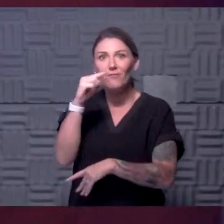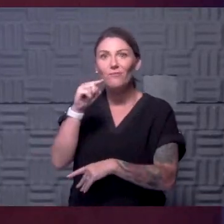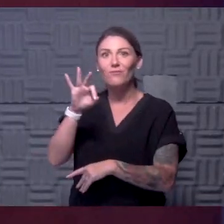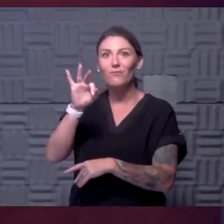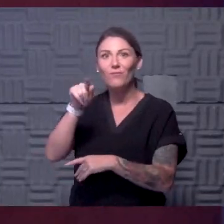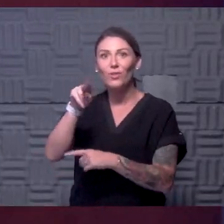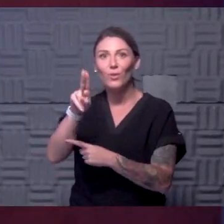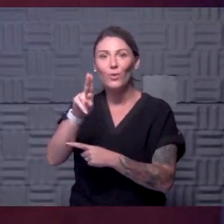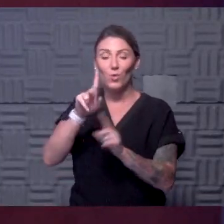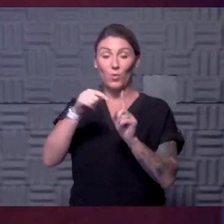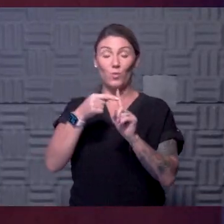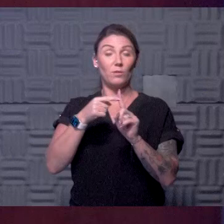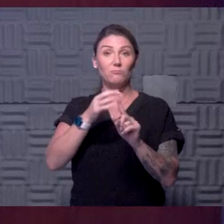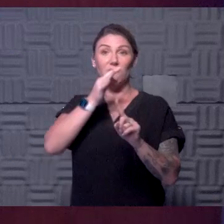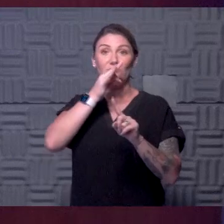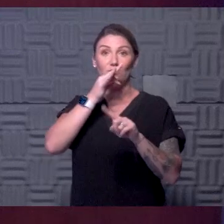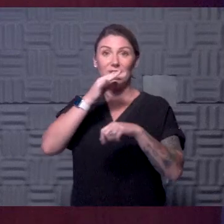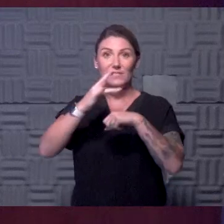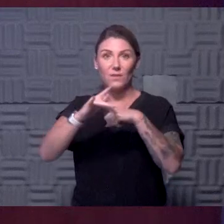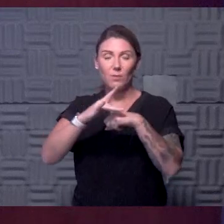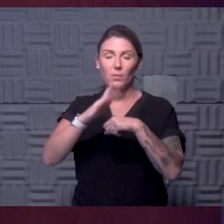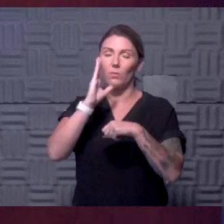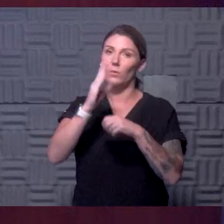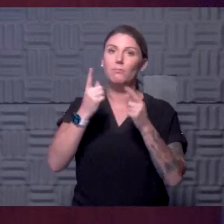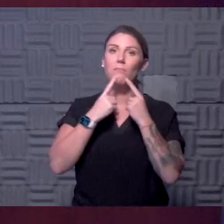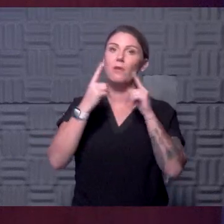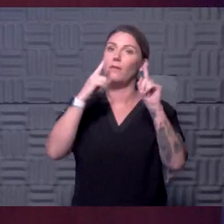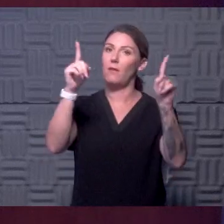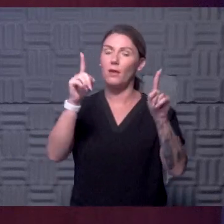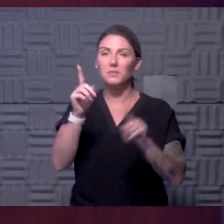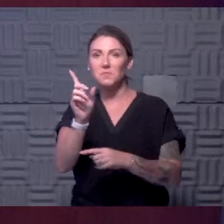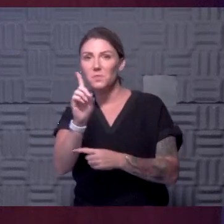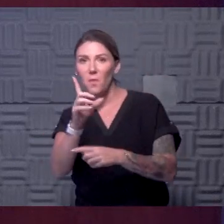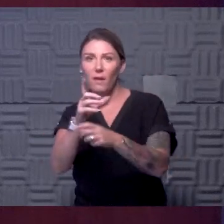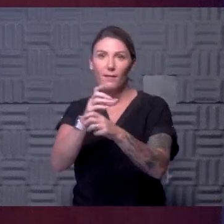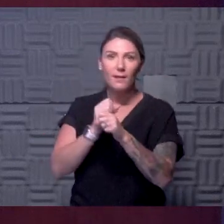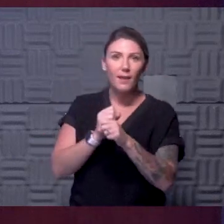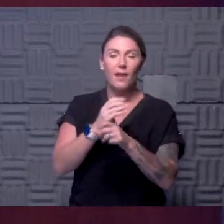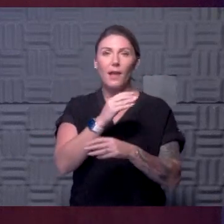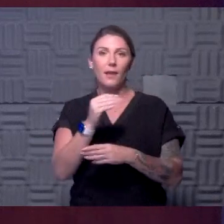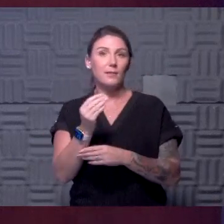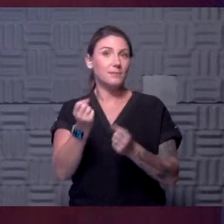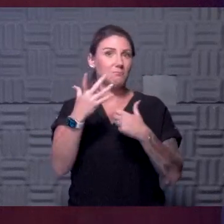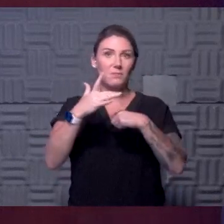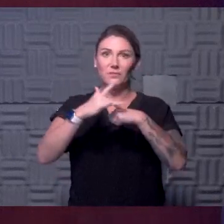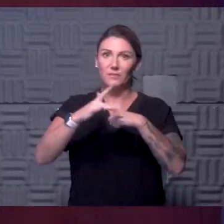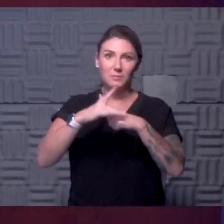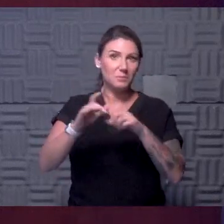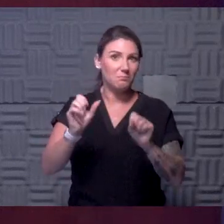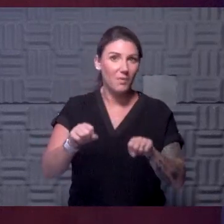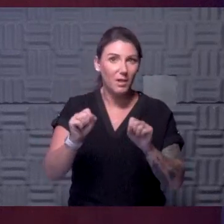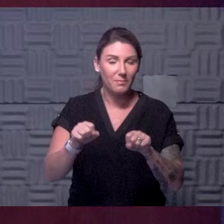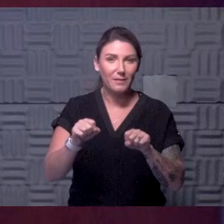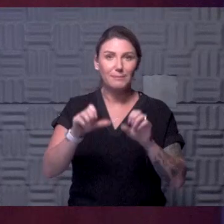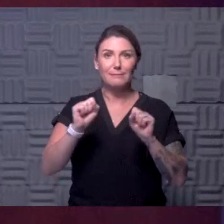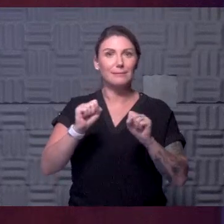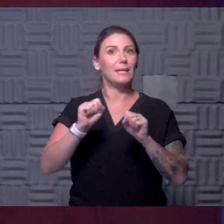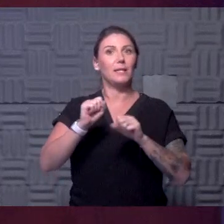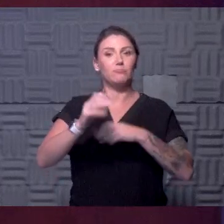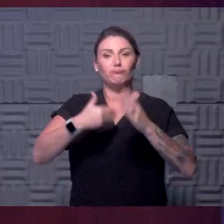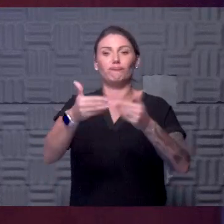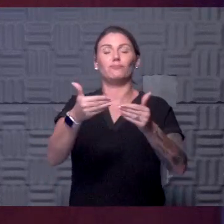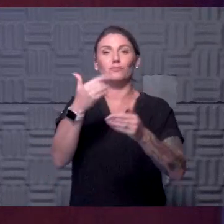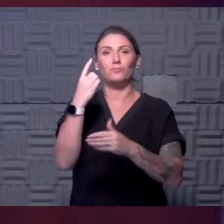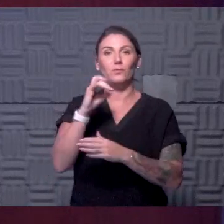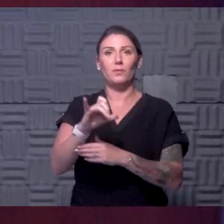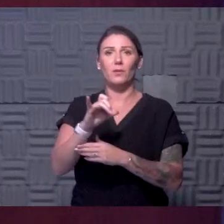soon as those are available here, there'll be lots of announcements about it, where to get them, and as much availability as we can generate for that. But